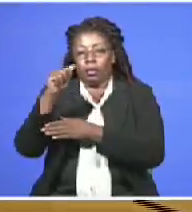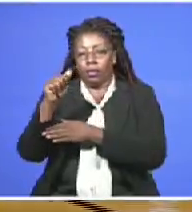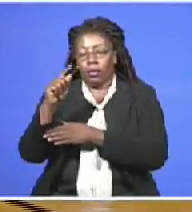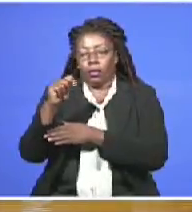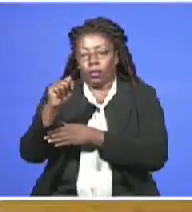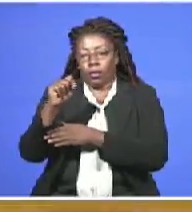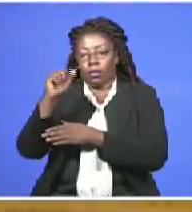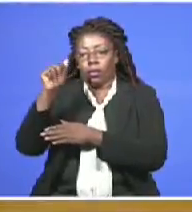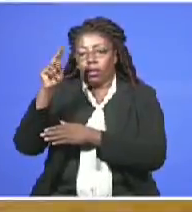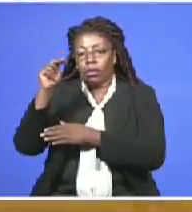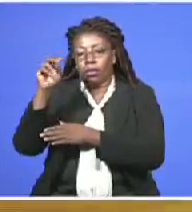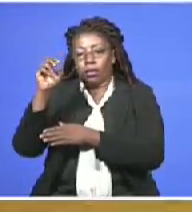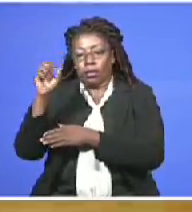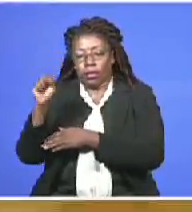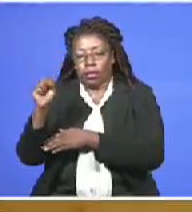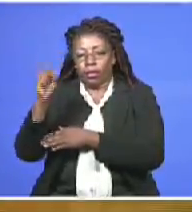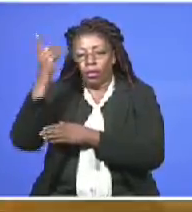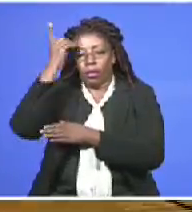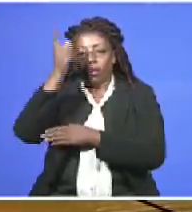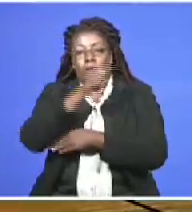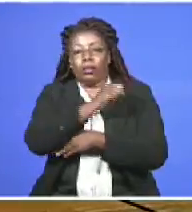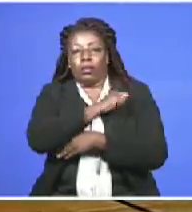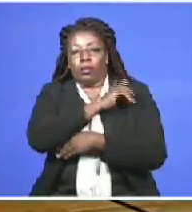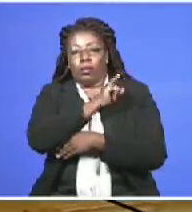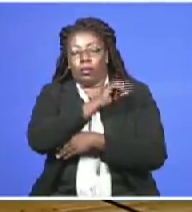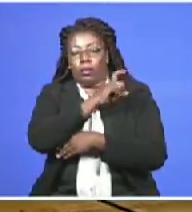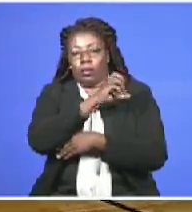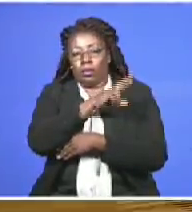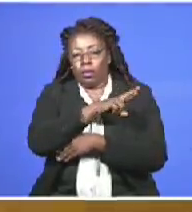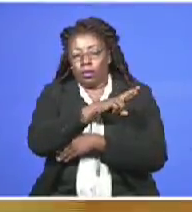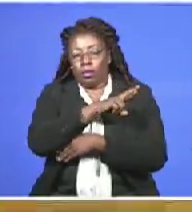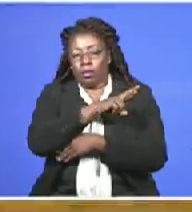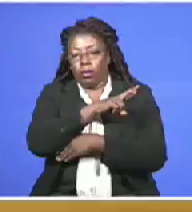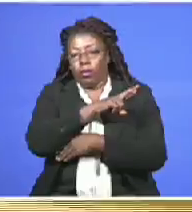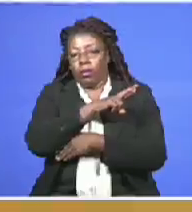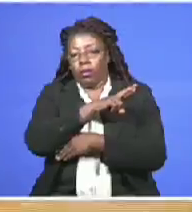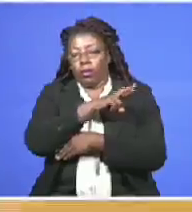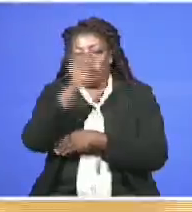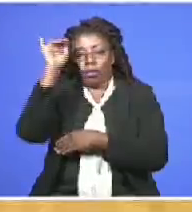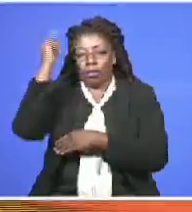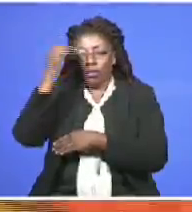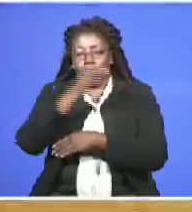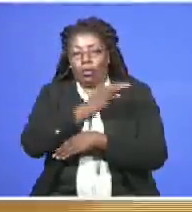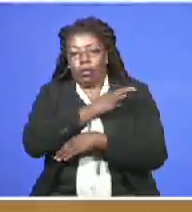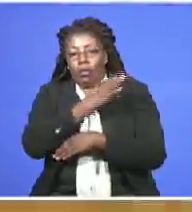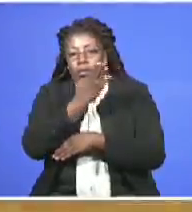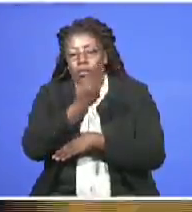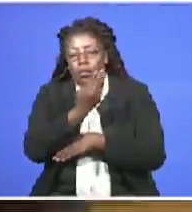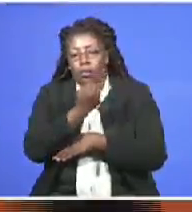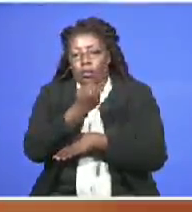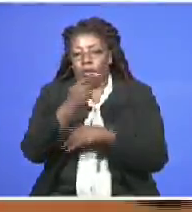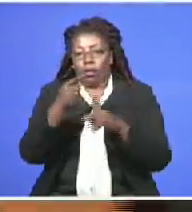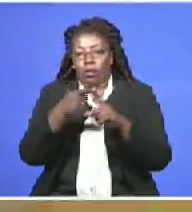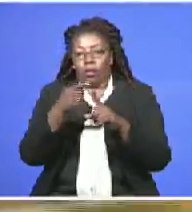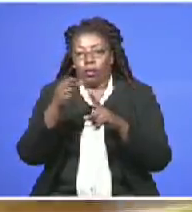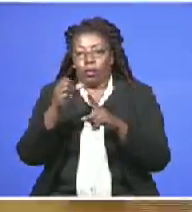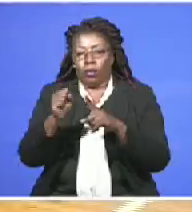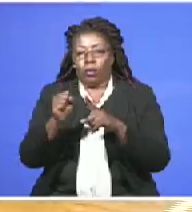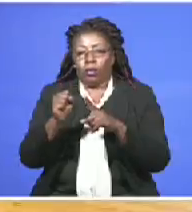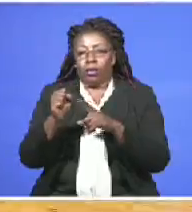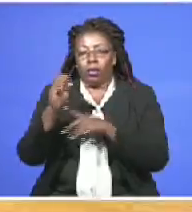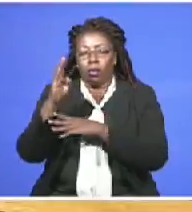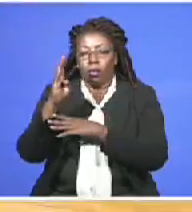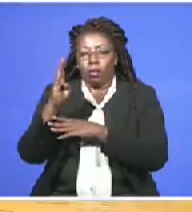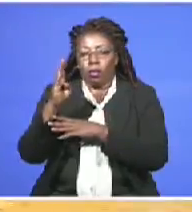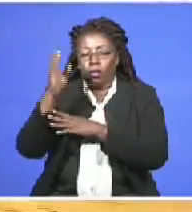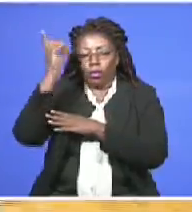the Magic. DiMaggio Taylor had 17 points. Timon Kemp added 15, while Justin LaRose followed with 14. For the Blue Waves, Michael Wallace